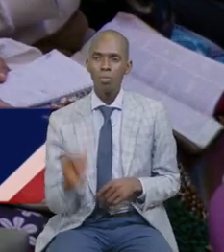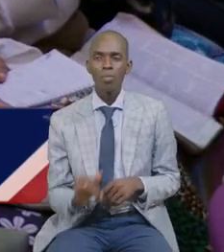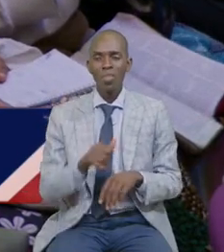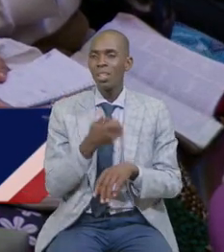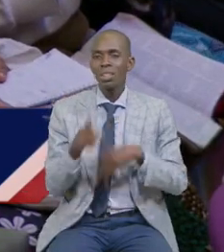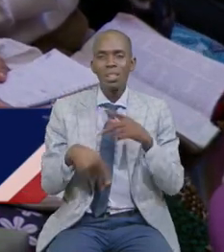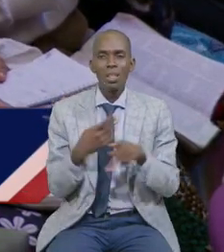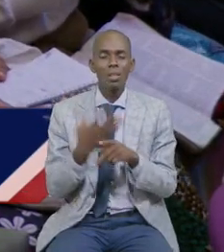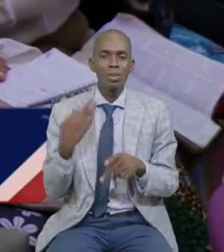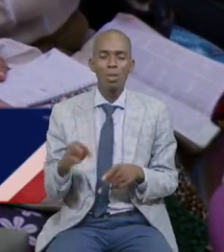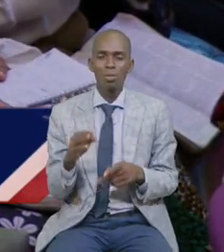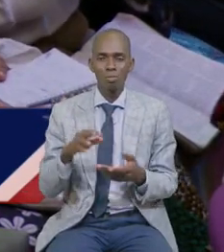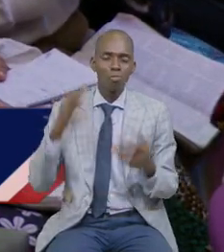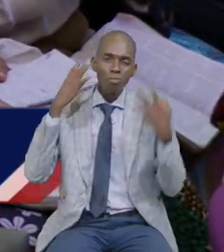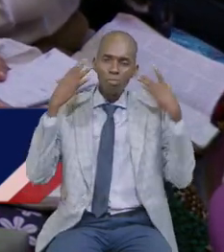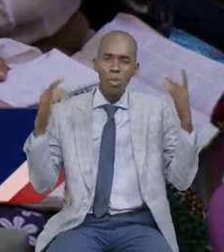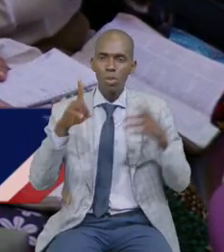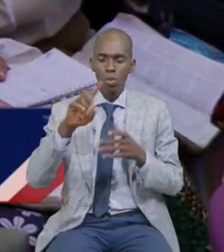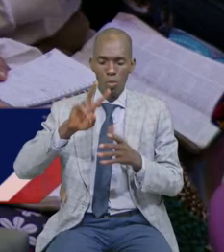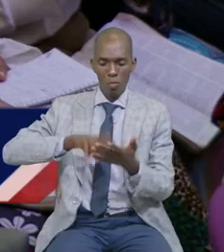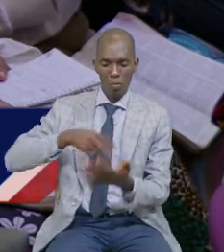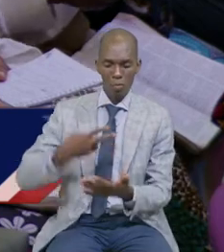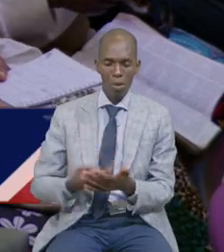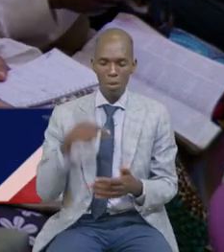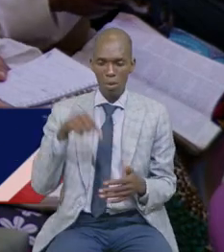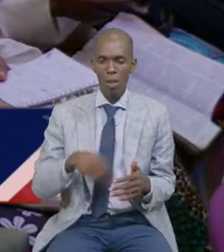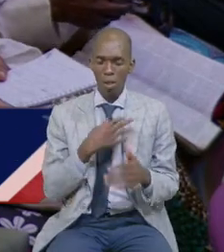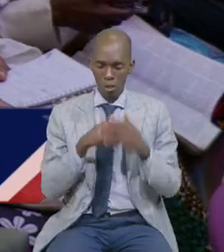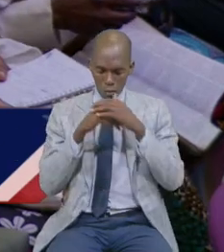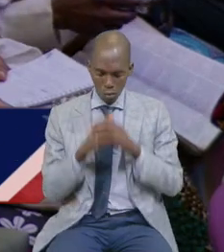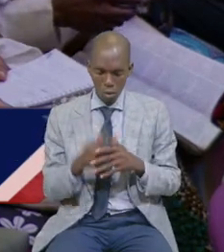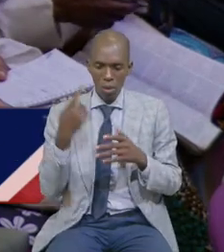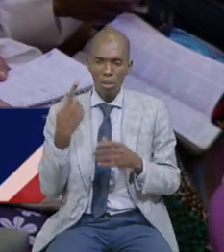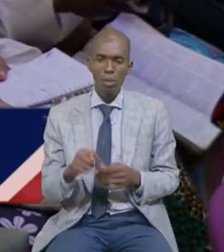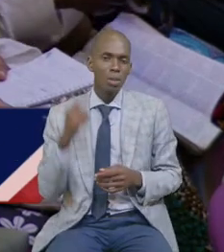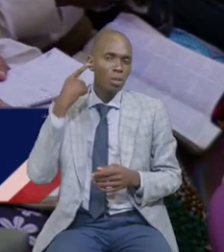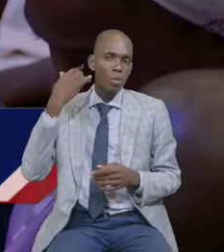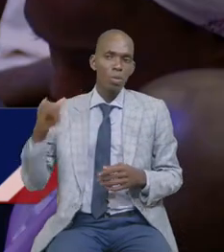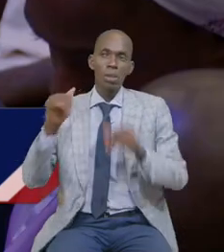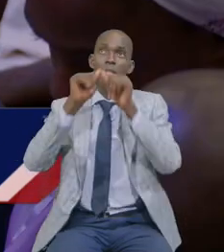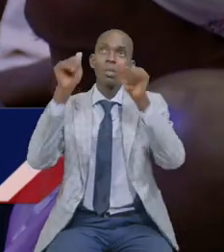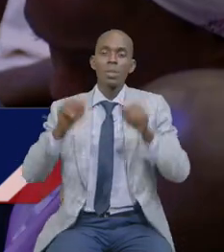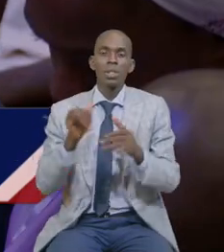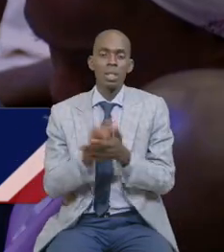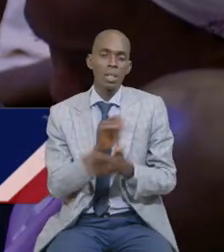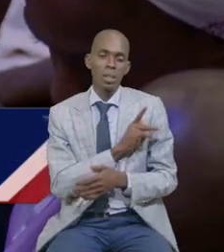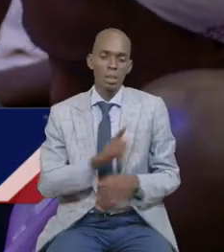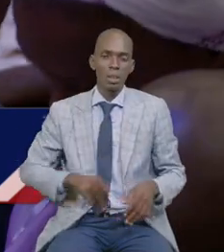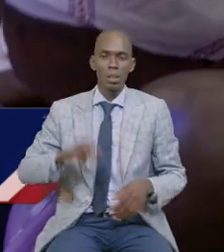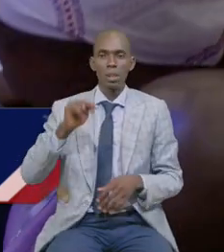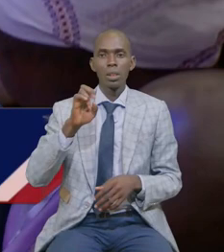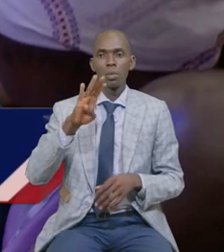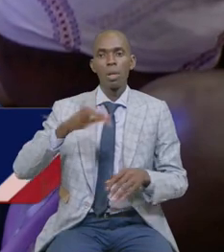and Worship the golden image that nakednessa the King has set up look at verse 6 in